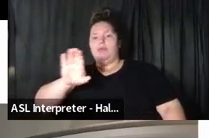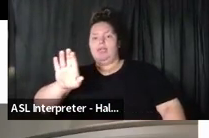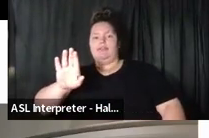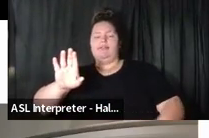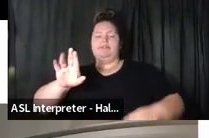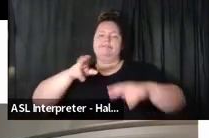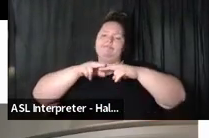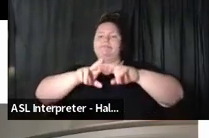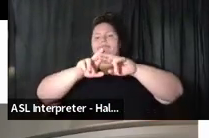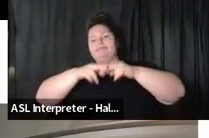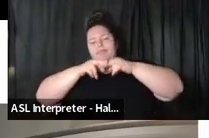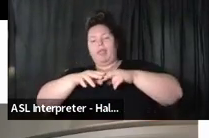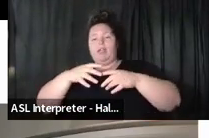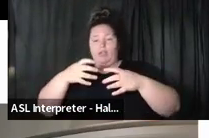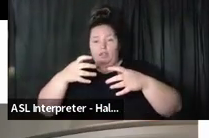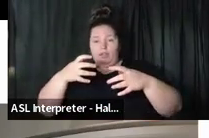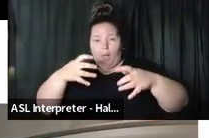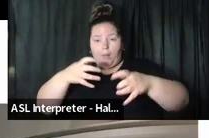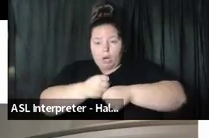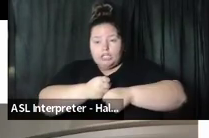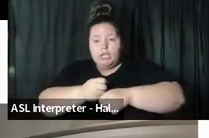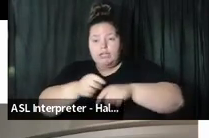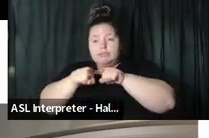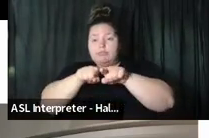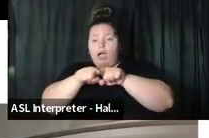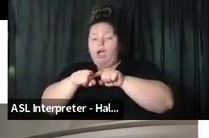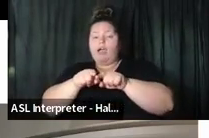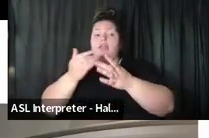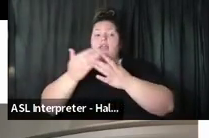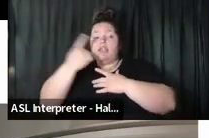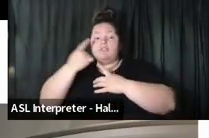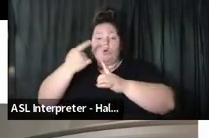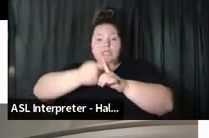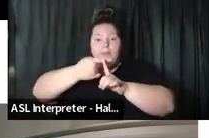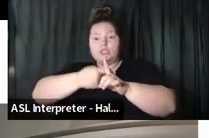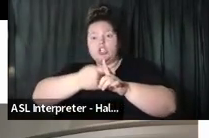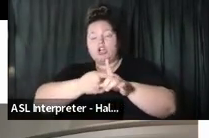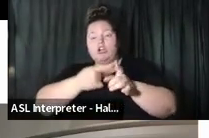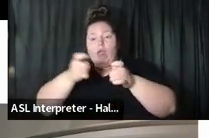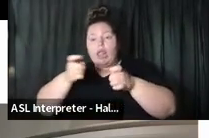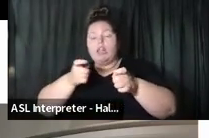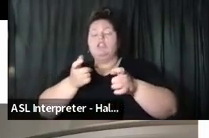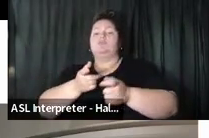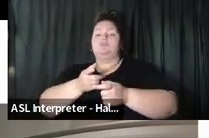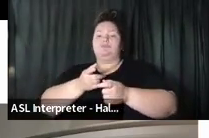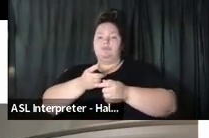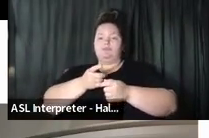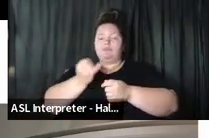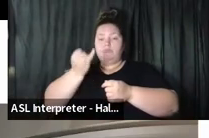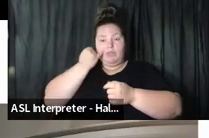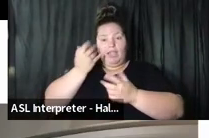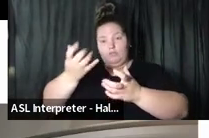things for either like temperature regulation or if you want to save some space